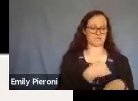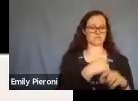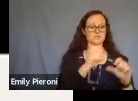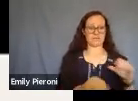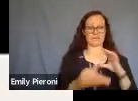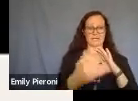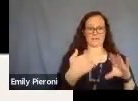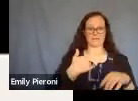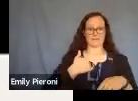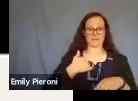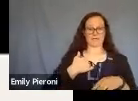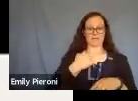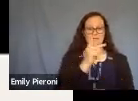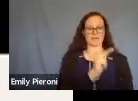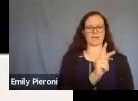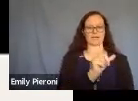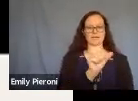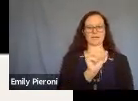at